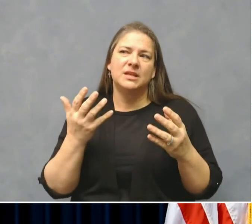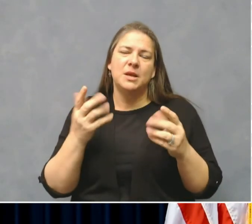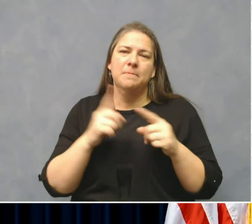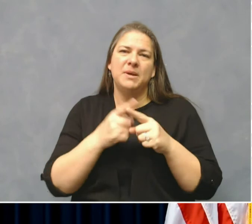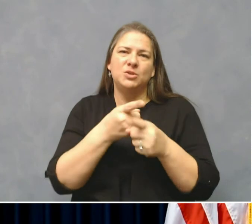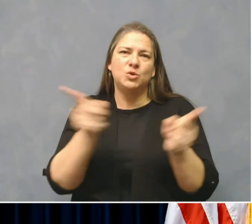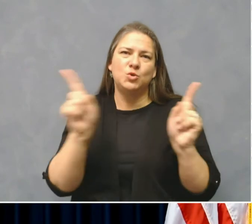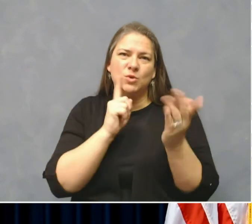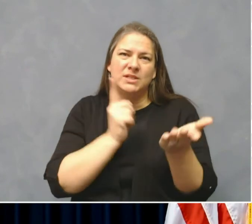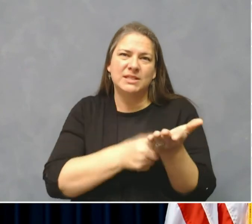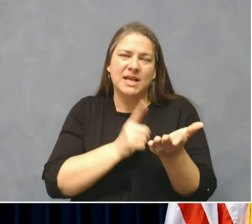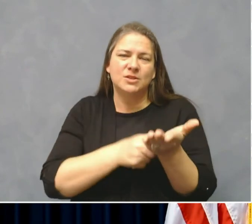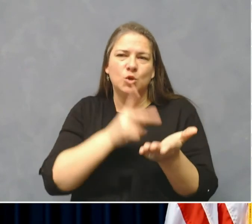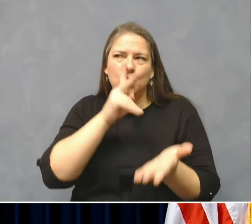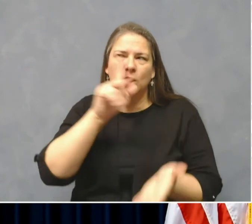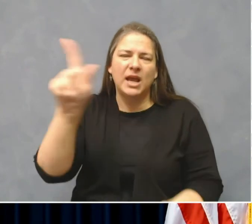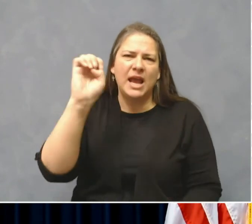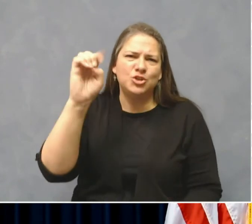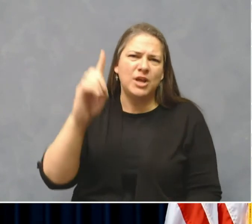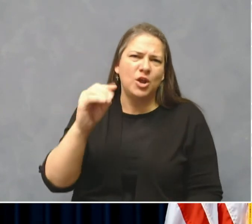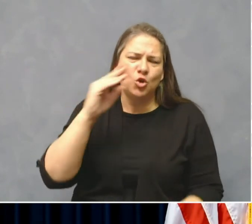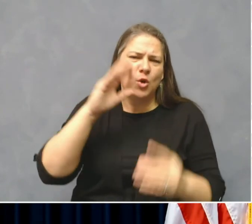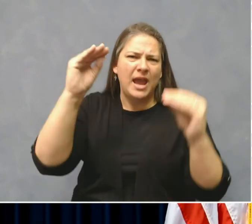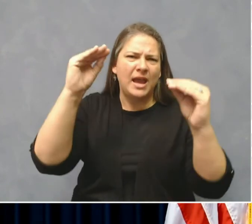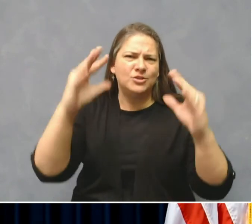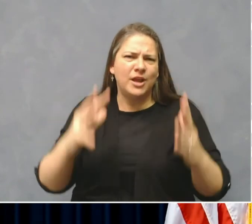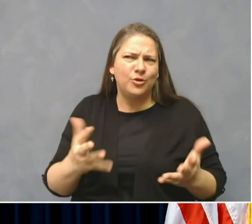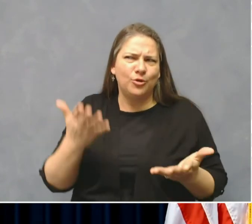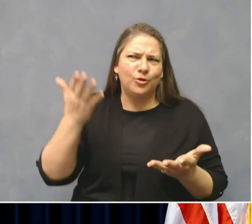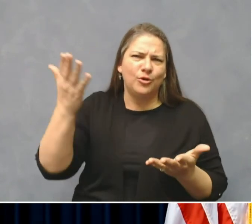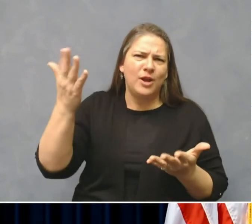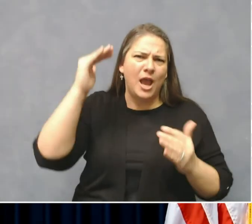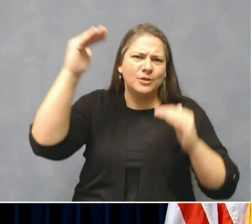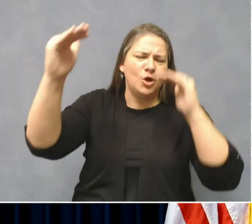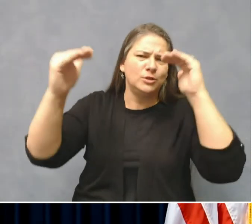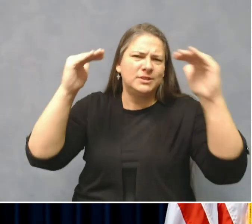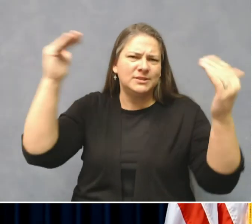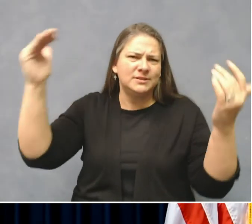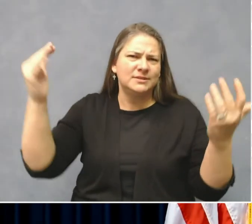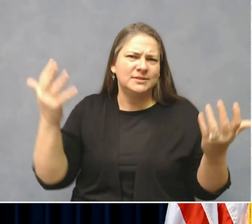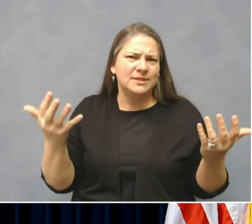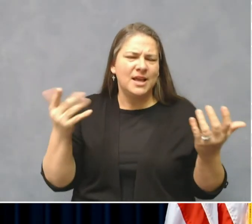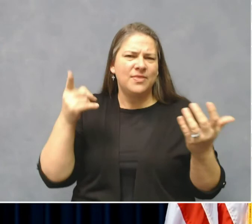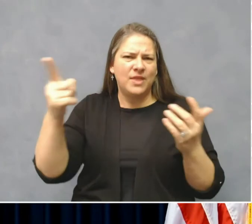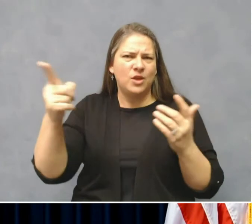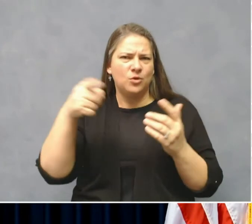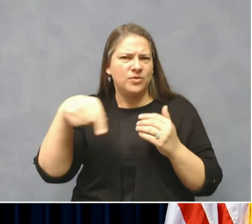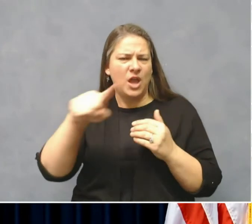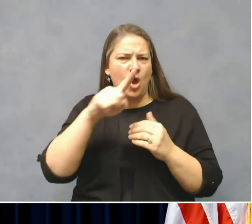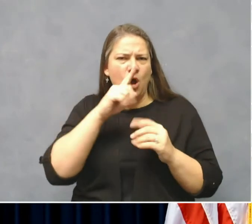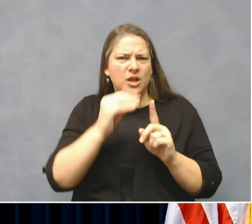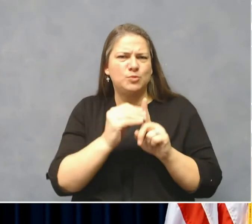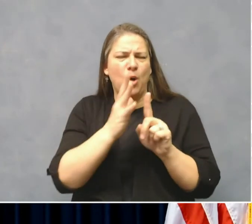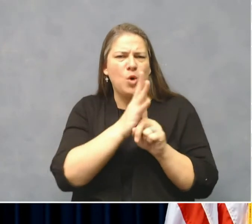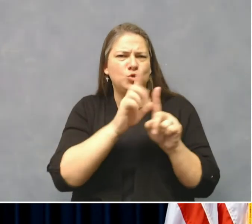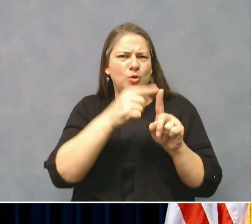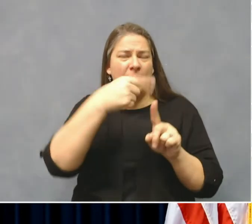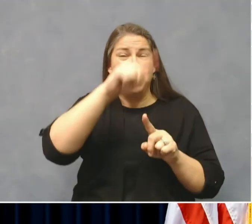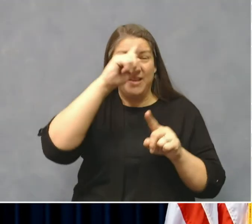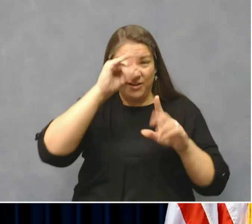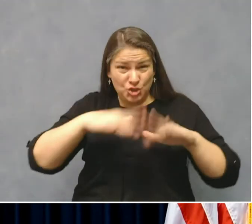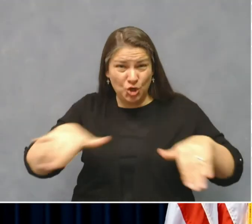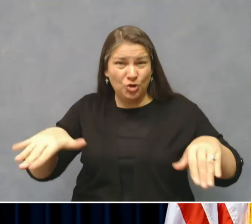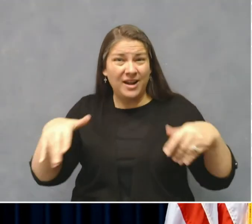other adults in that building that are in harm's way when community spread is this